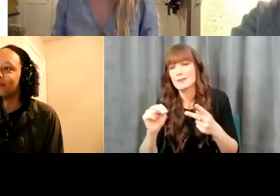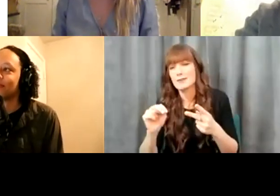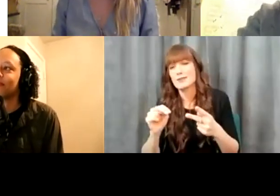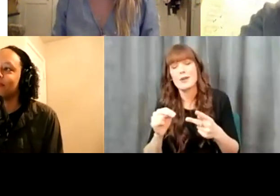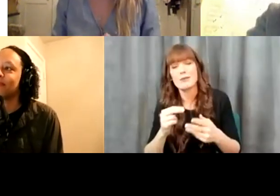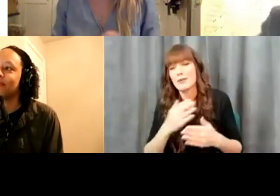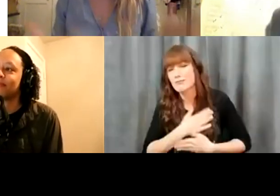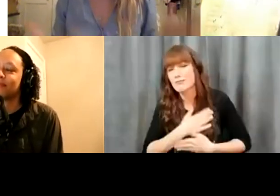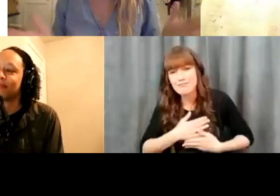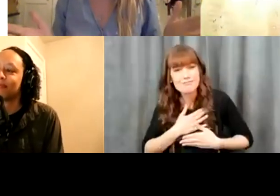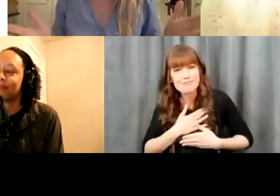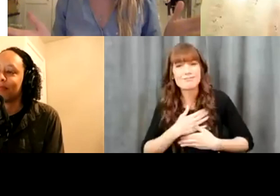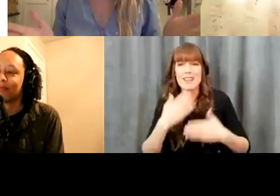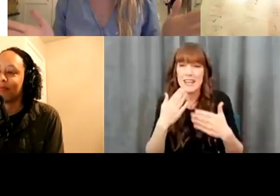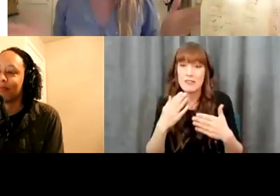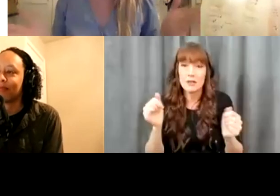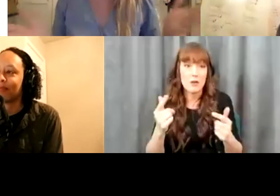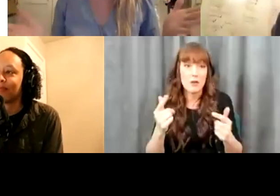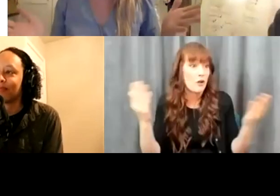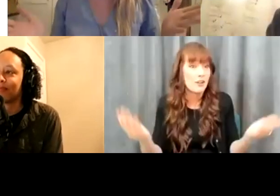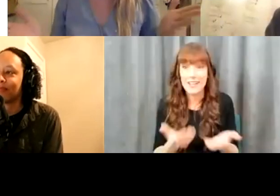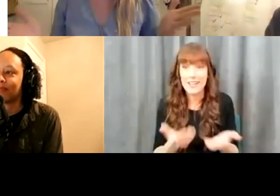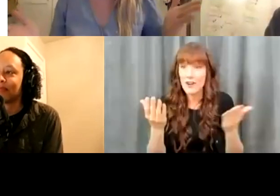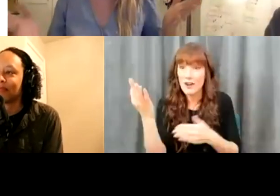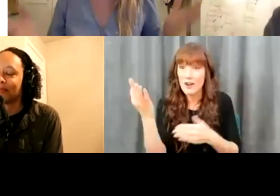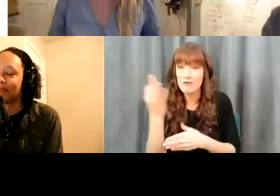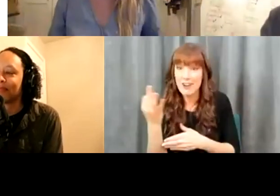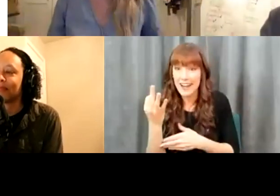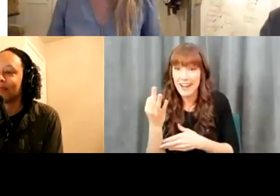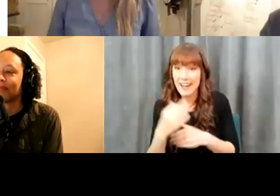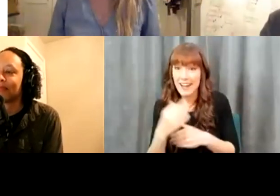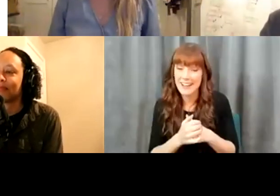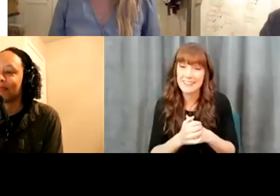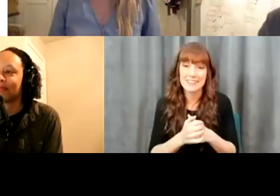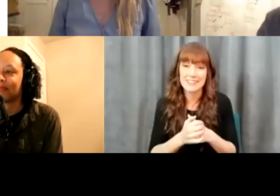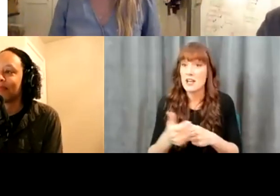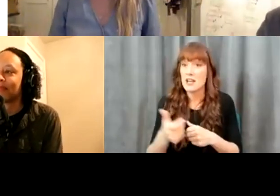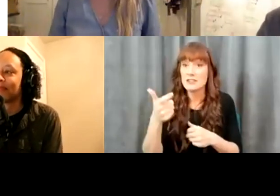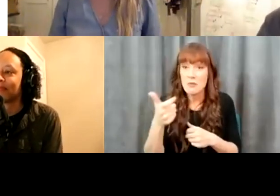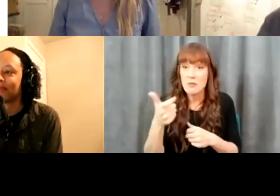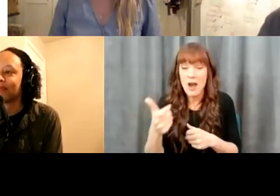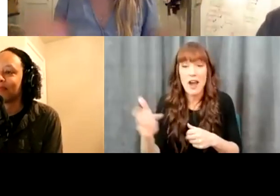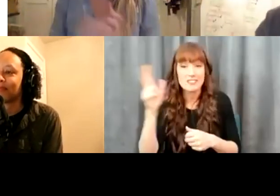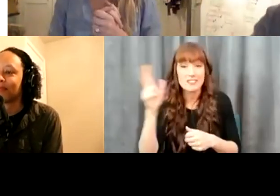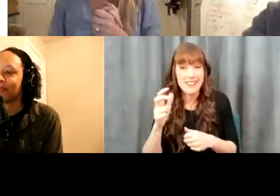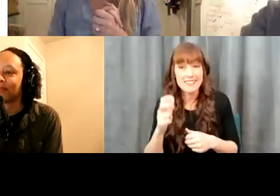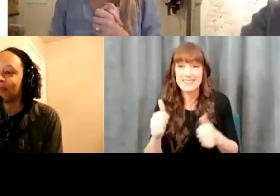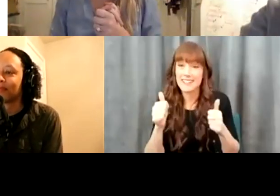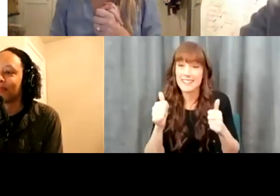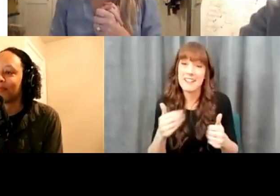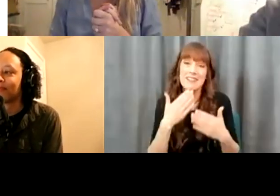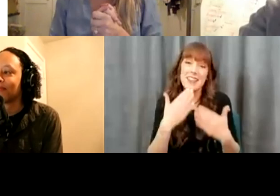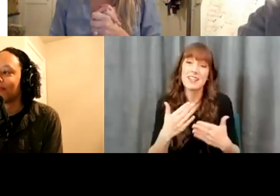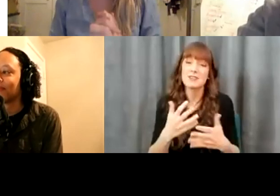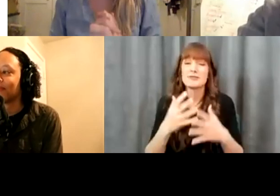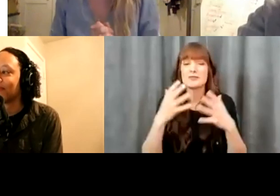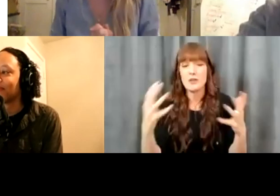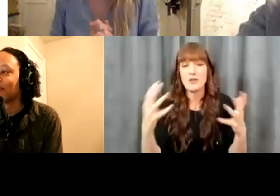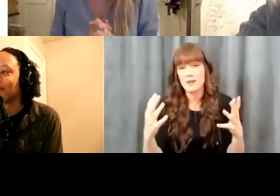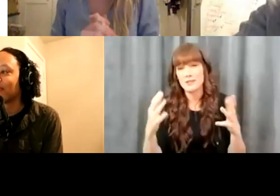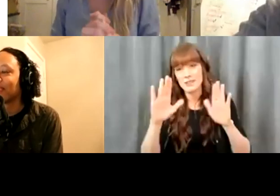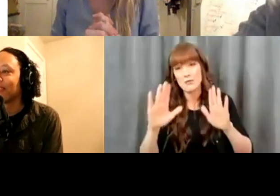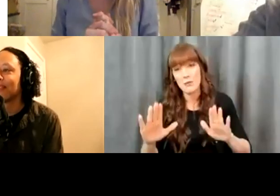very grateful and thankful that everyone came out this Friday to watch and listen in. And so thank you so much, guys.